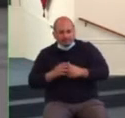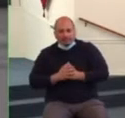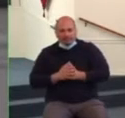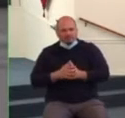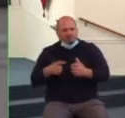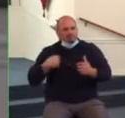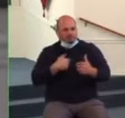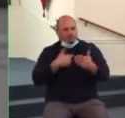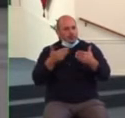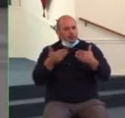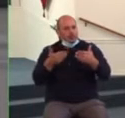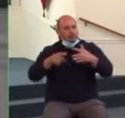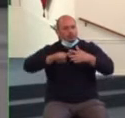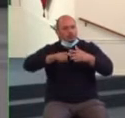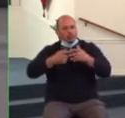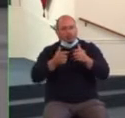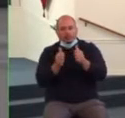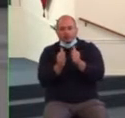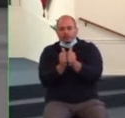verse